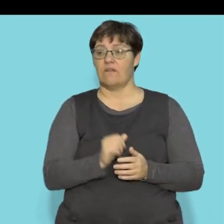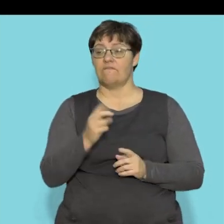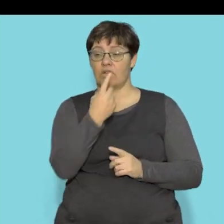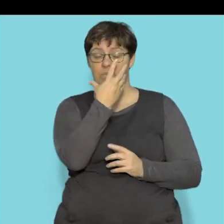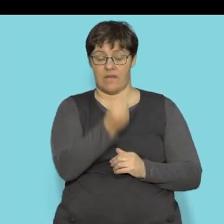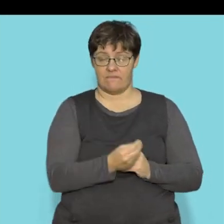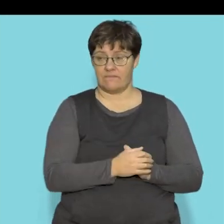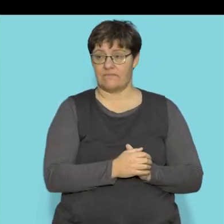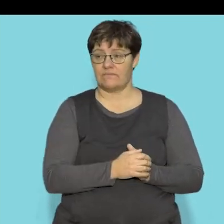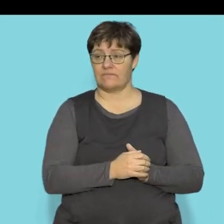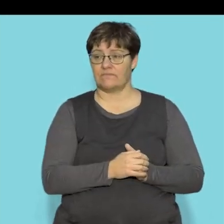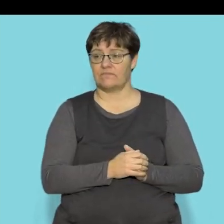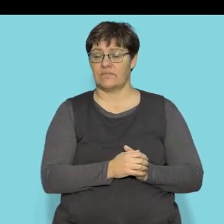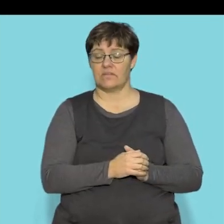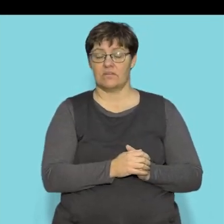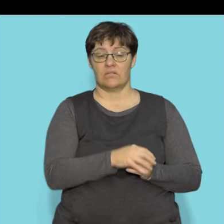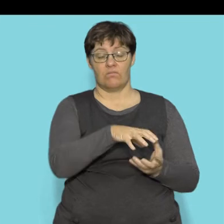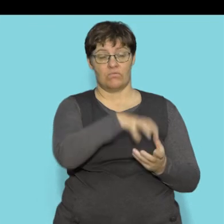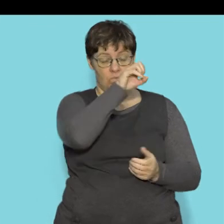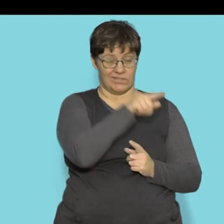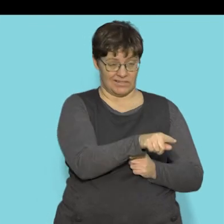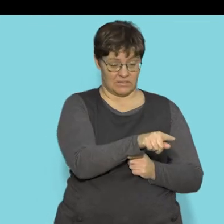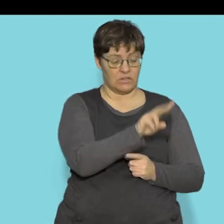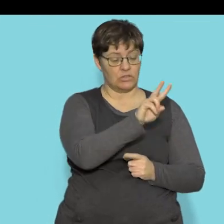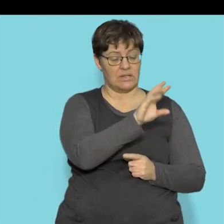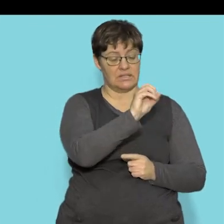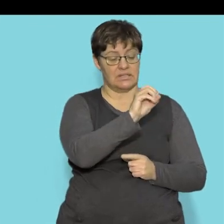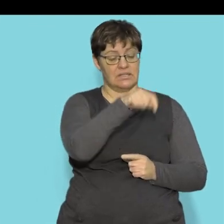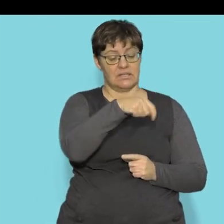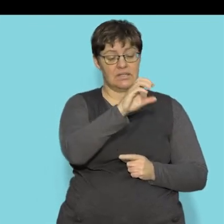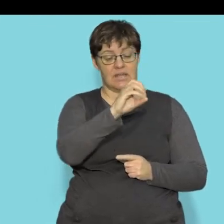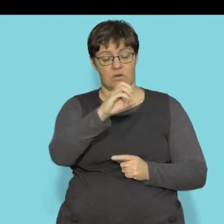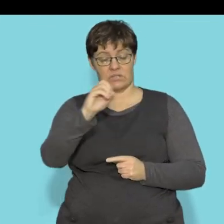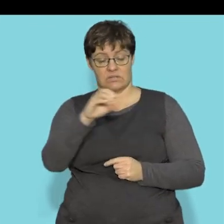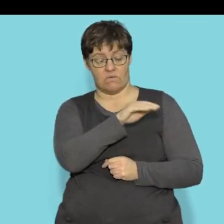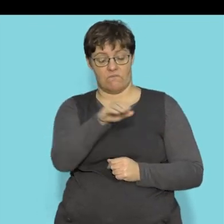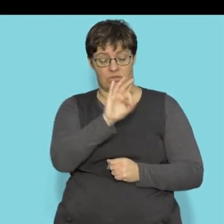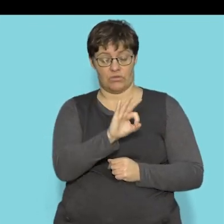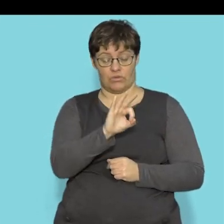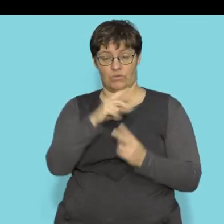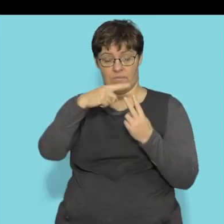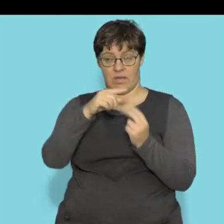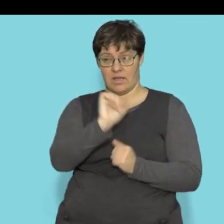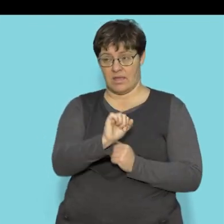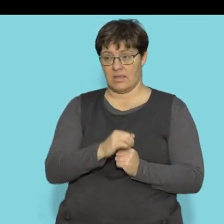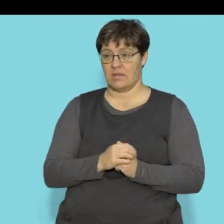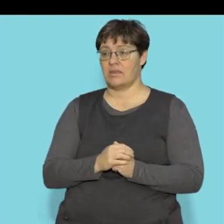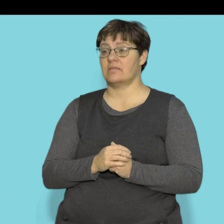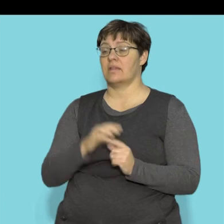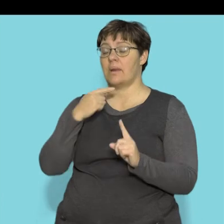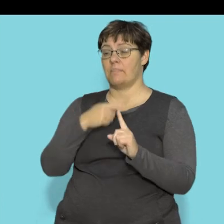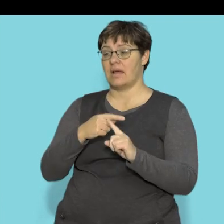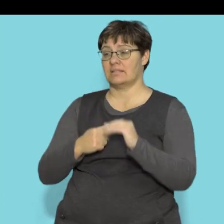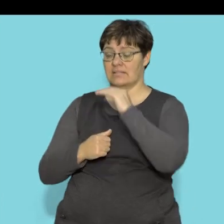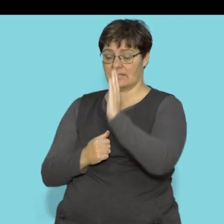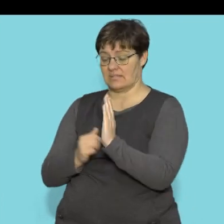we first got the volume of our cone, which we got to be 20,000 over 3 pi. Then I'm going